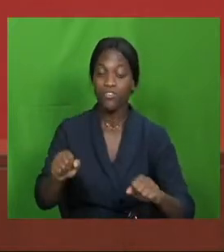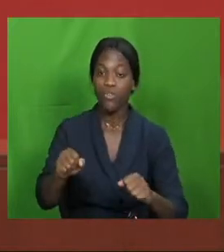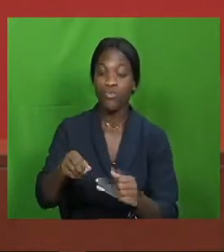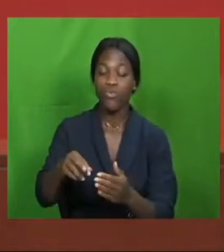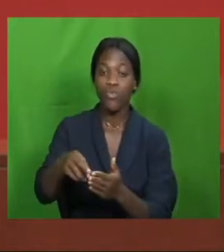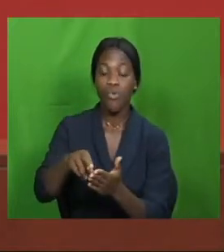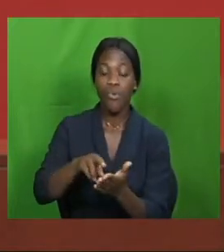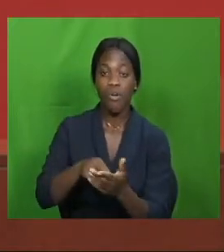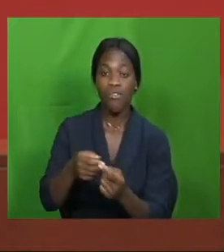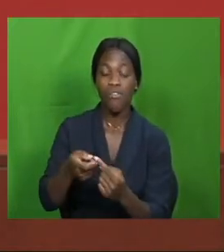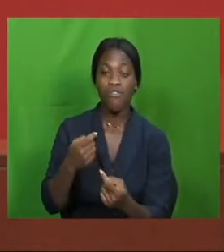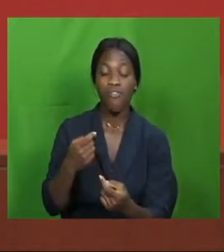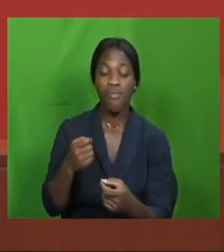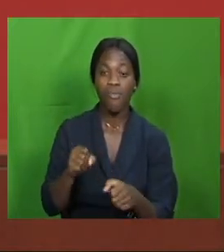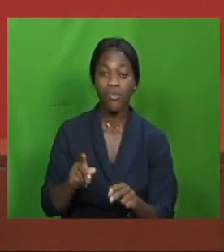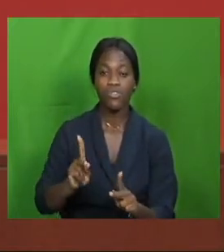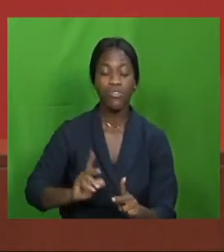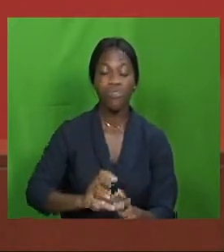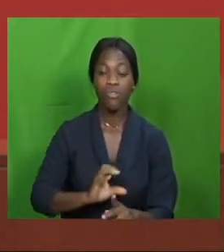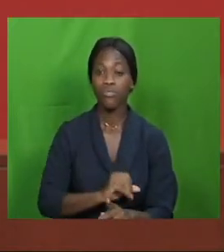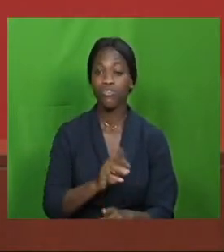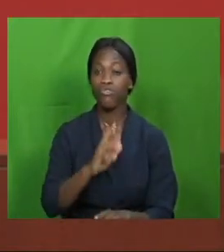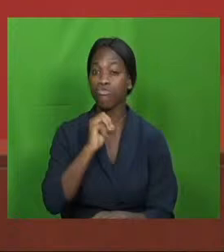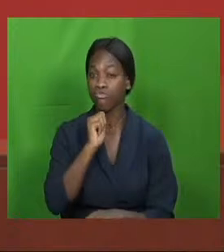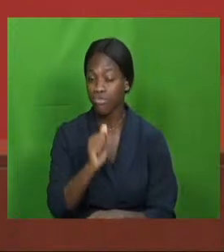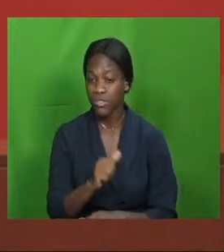Privileges on this matter.